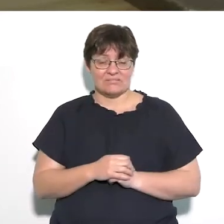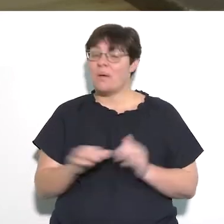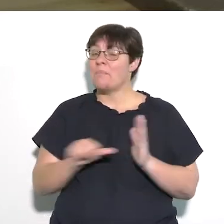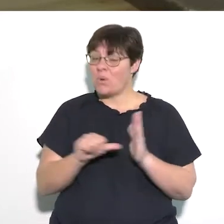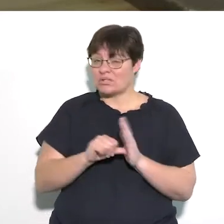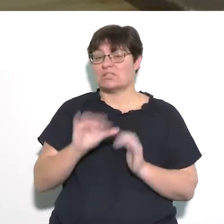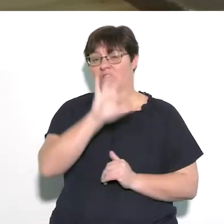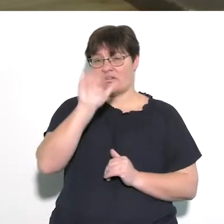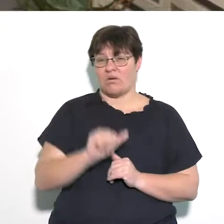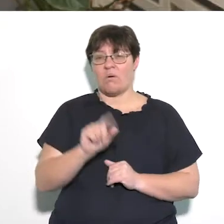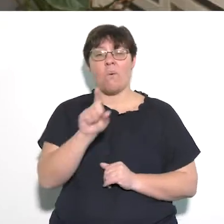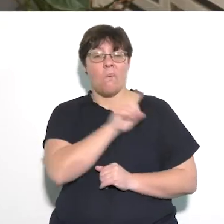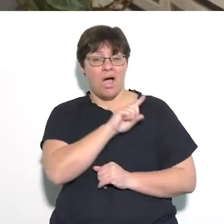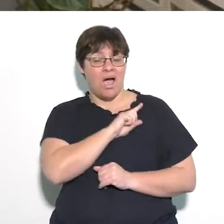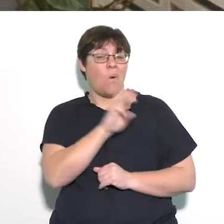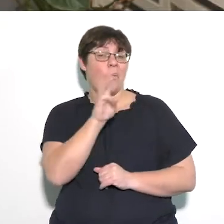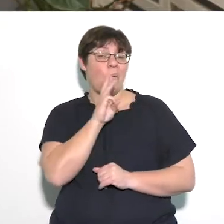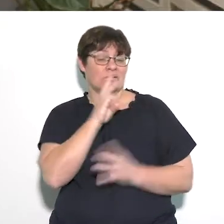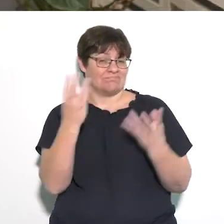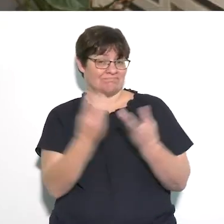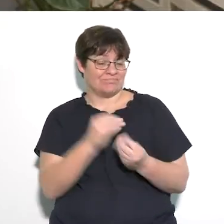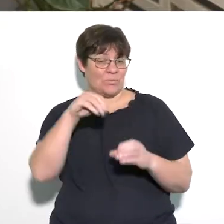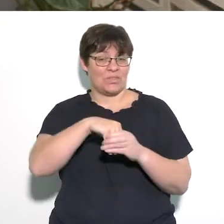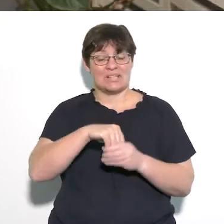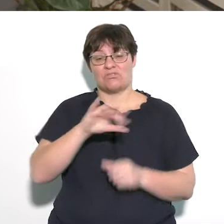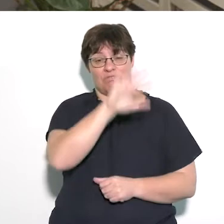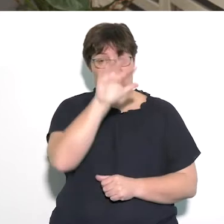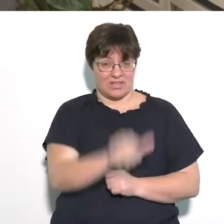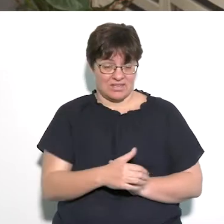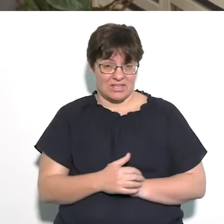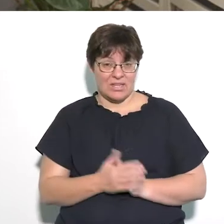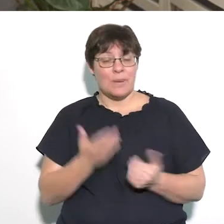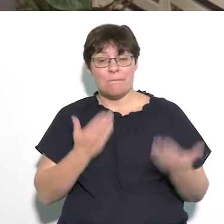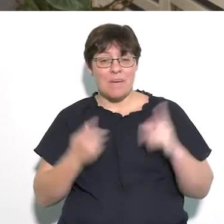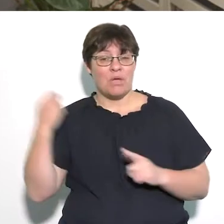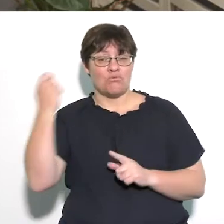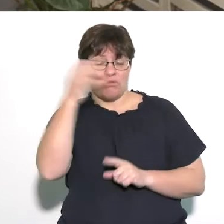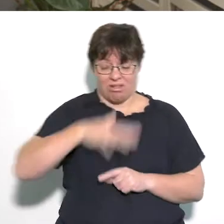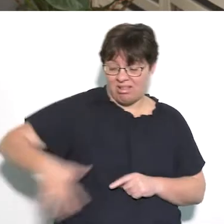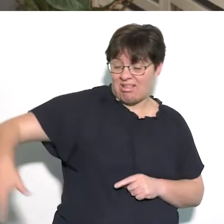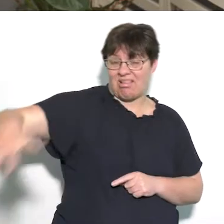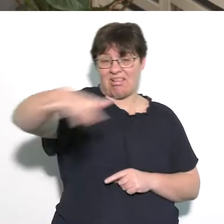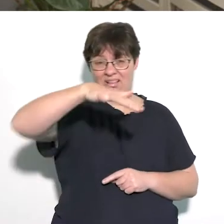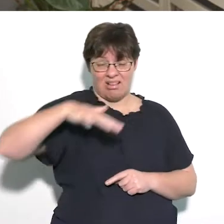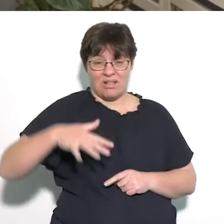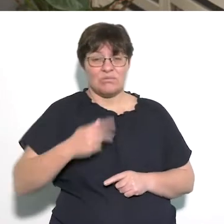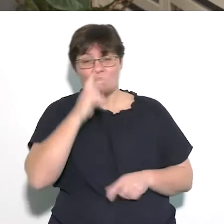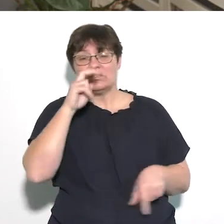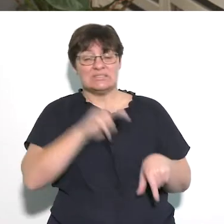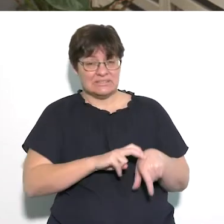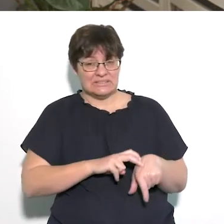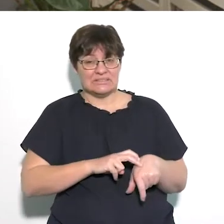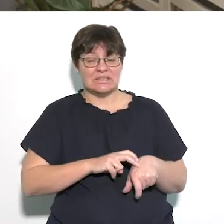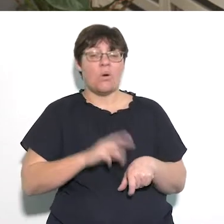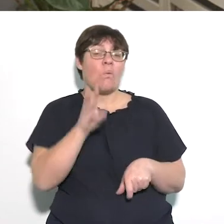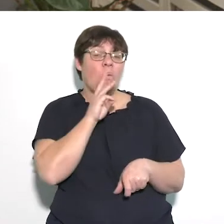for South Africa, because South Africa is a water scarce country, and you may find yourself in a rural area where you have